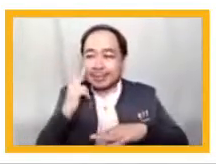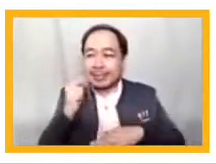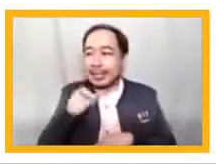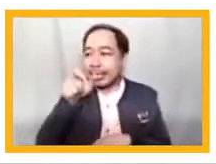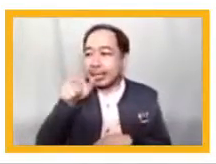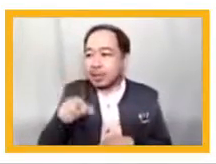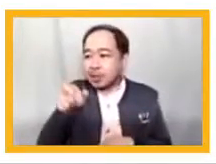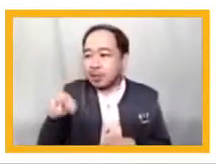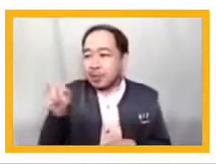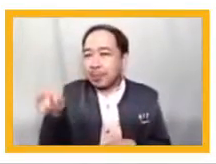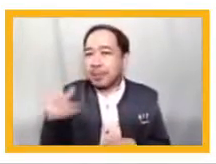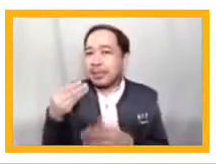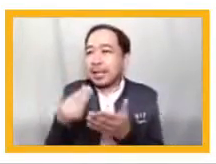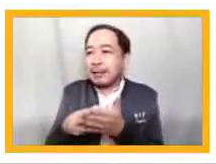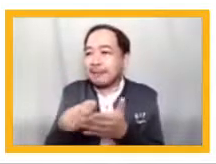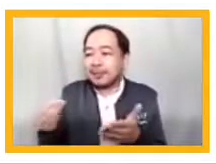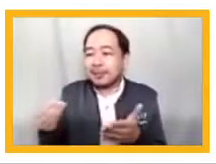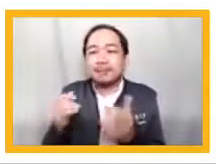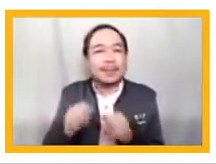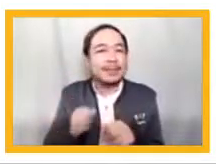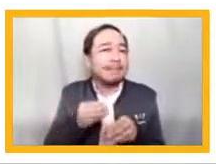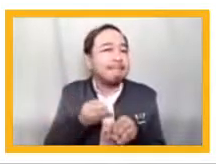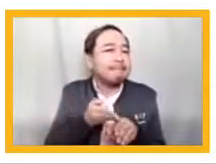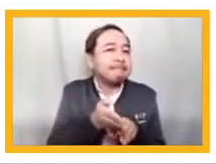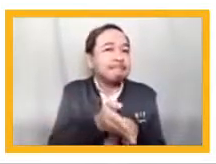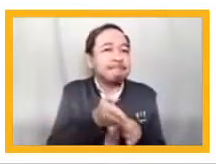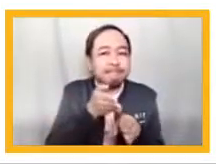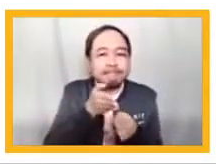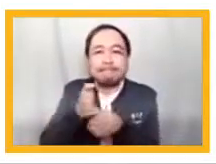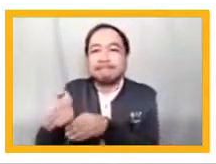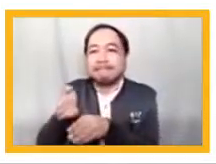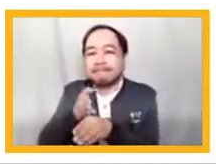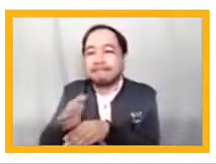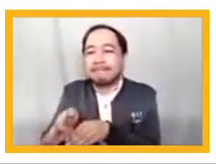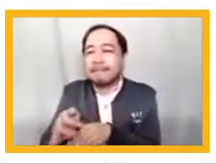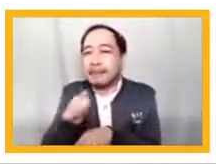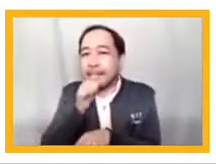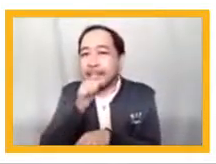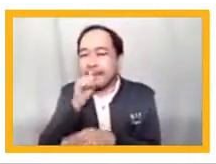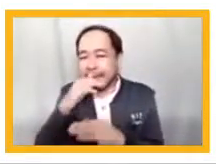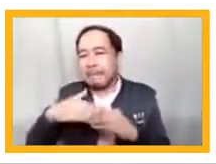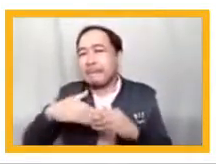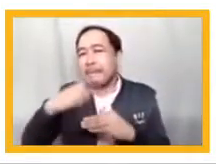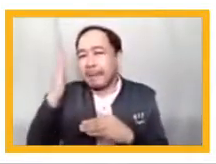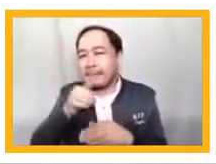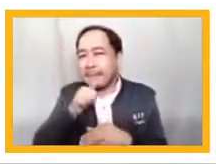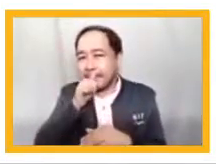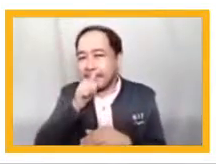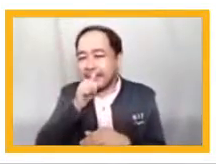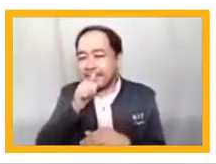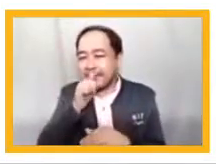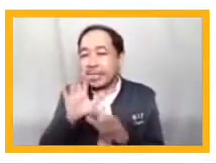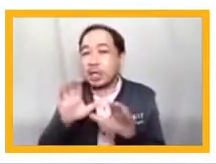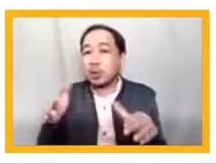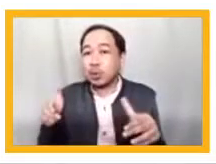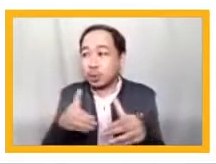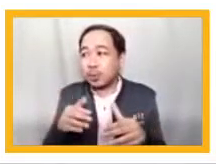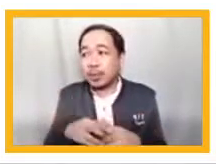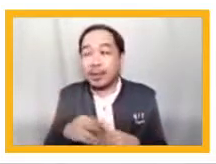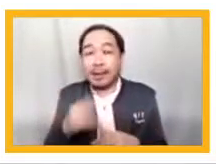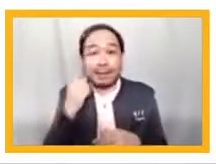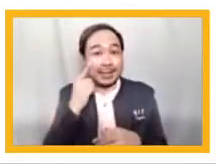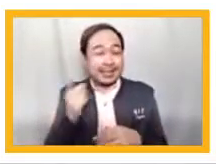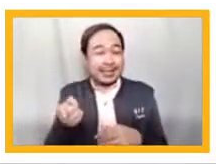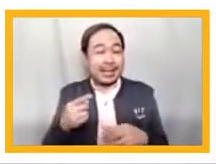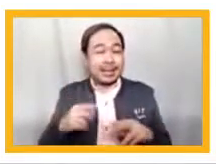different sectors, both private sector, corporation, industry, not only the resources in